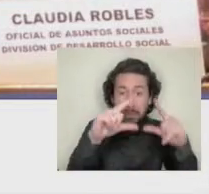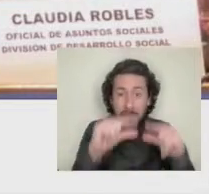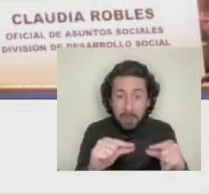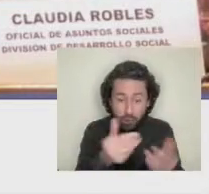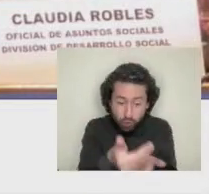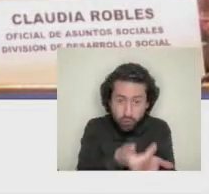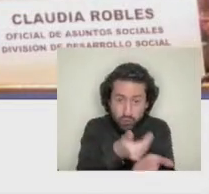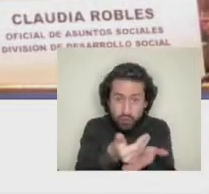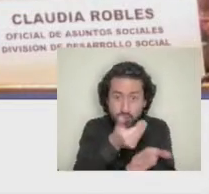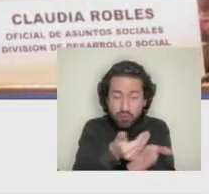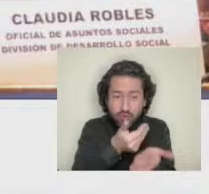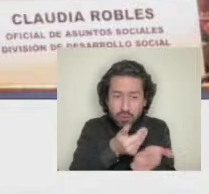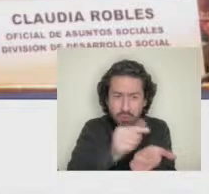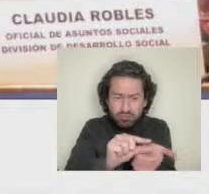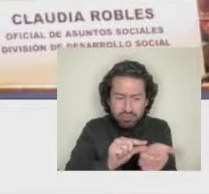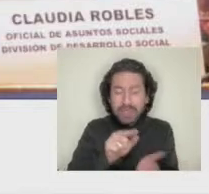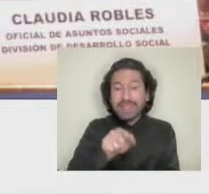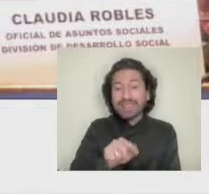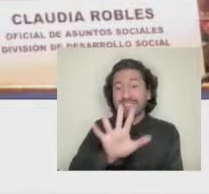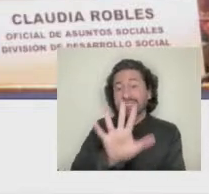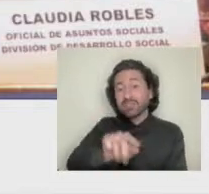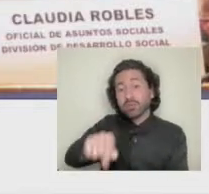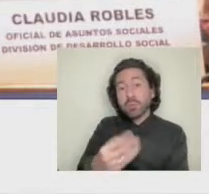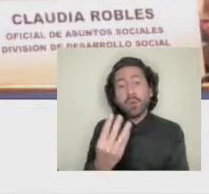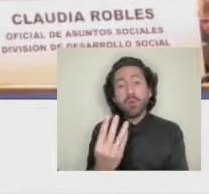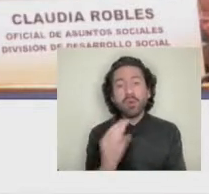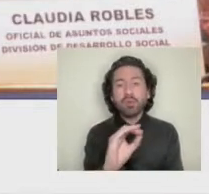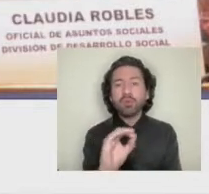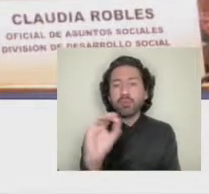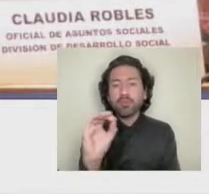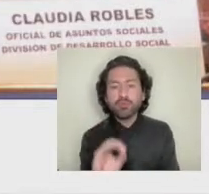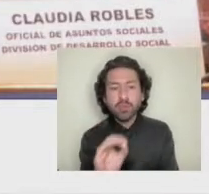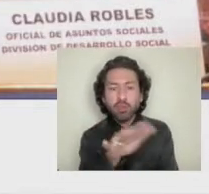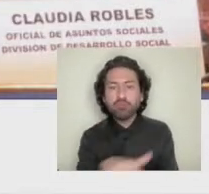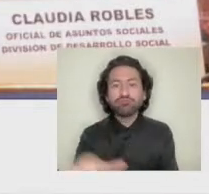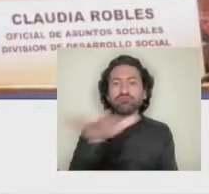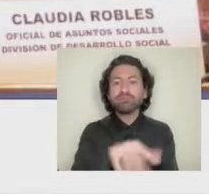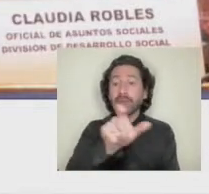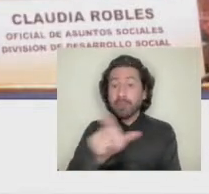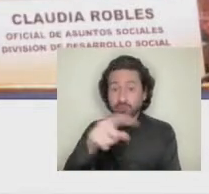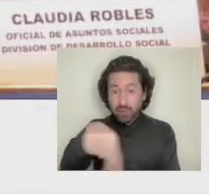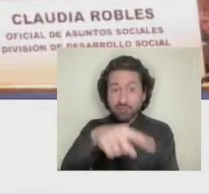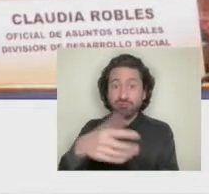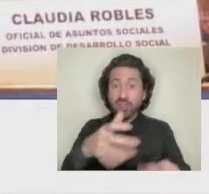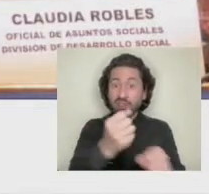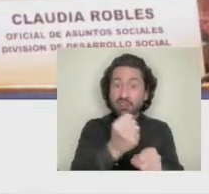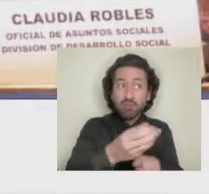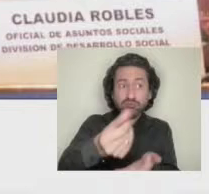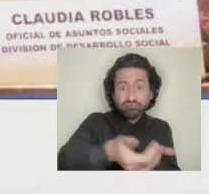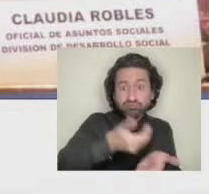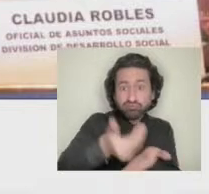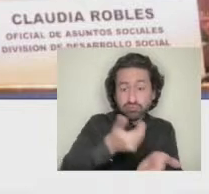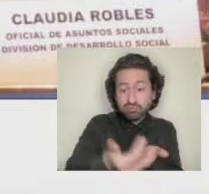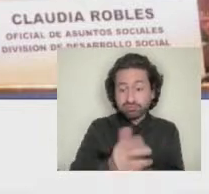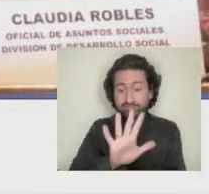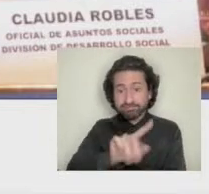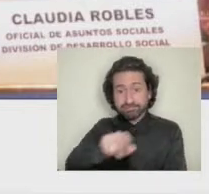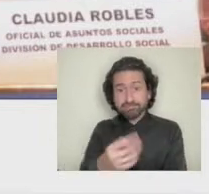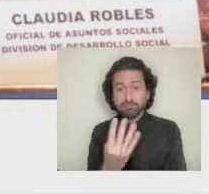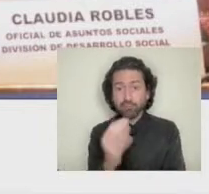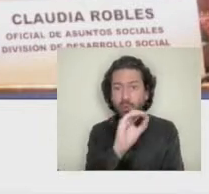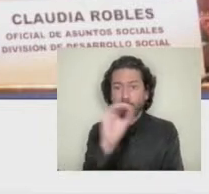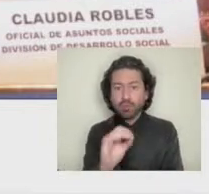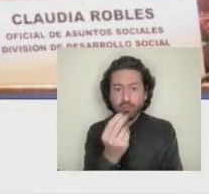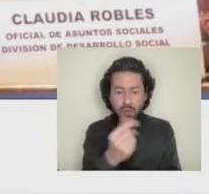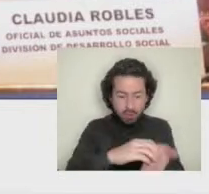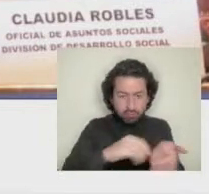the low-income deciles, only 5.4% of the working population is actually contributing to